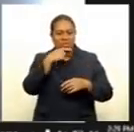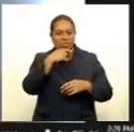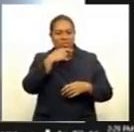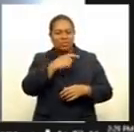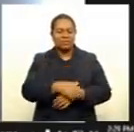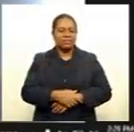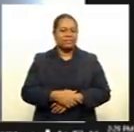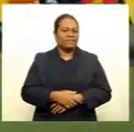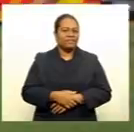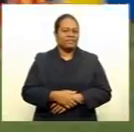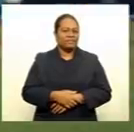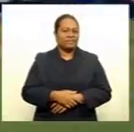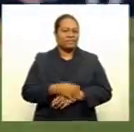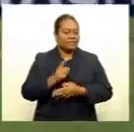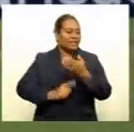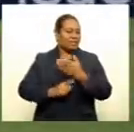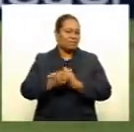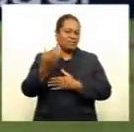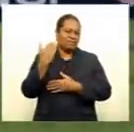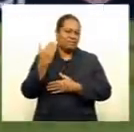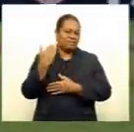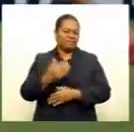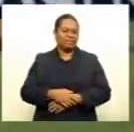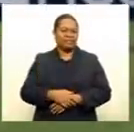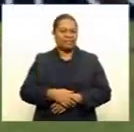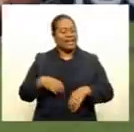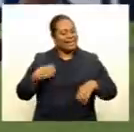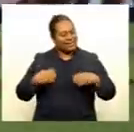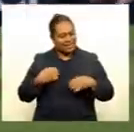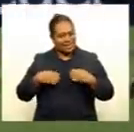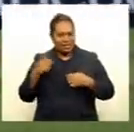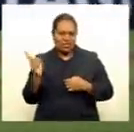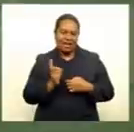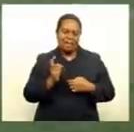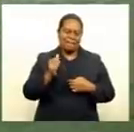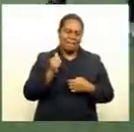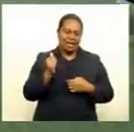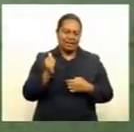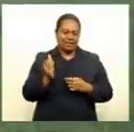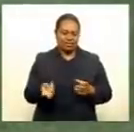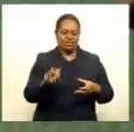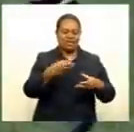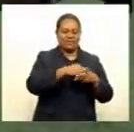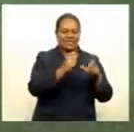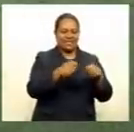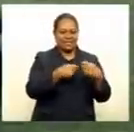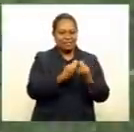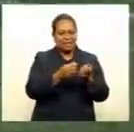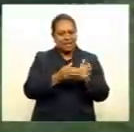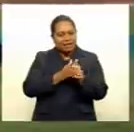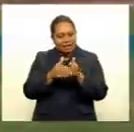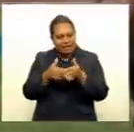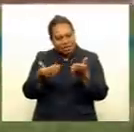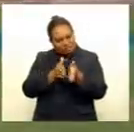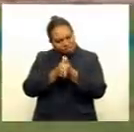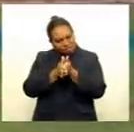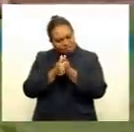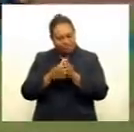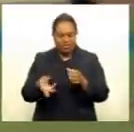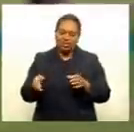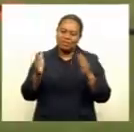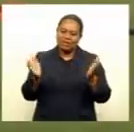we have done in Fiji, and I'm excited to be back and looking forward to play again